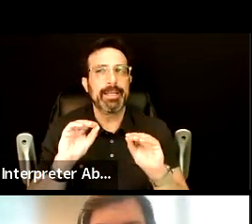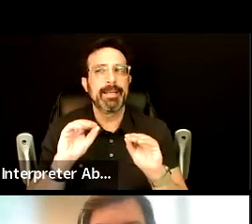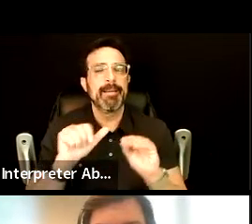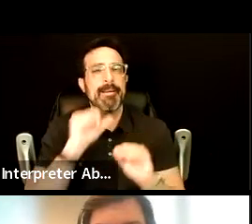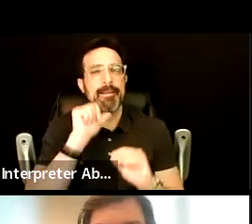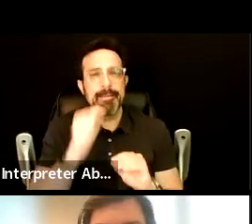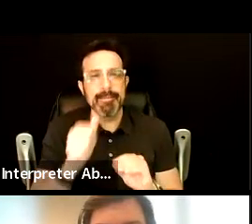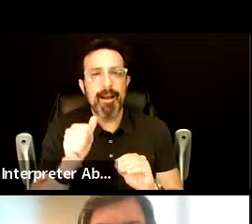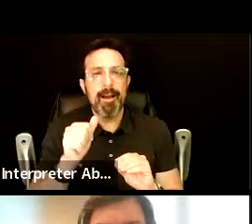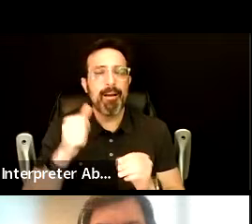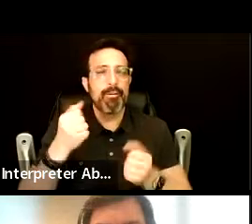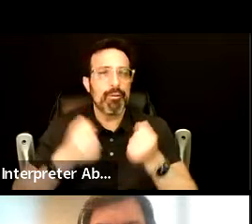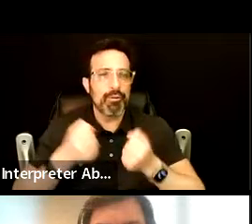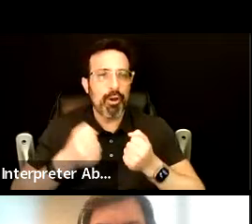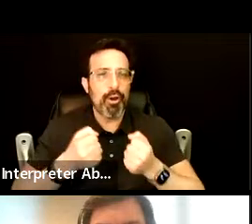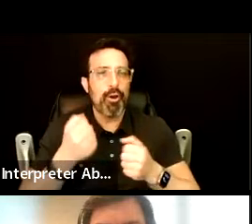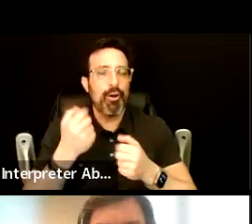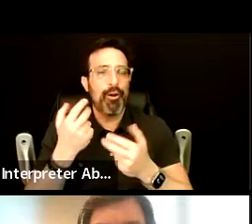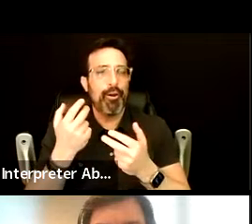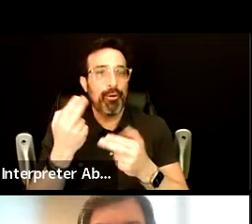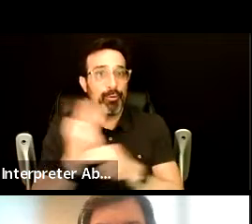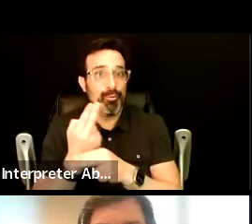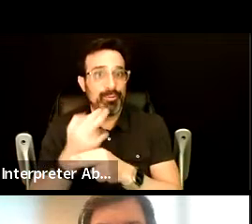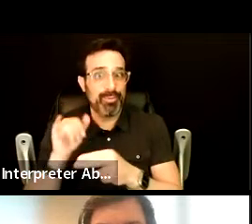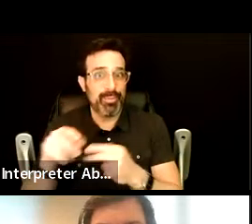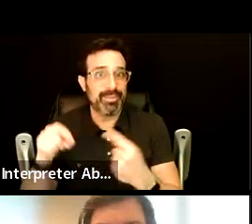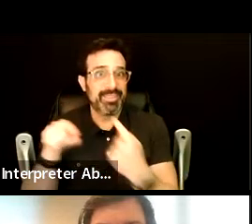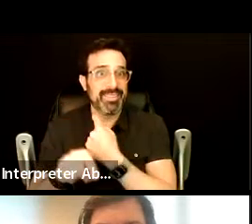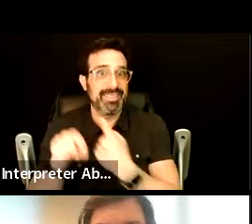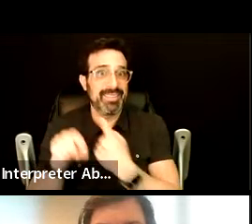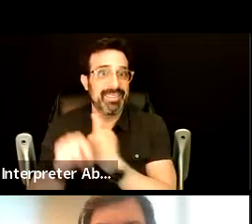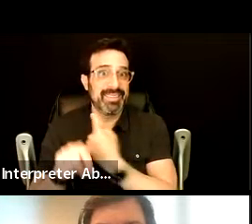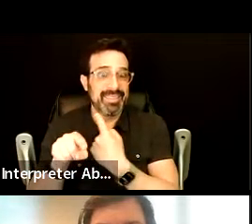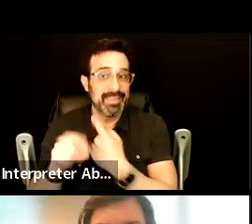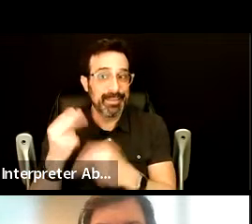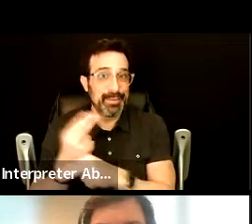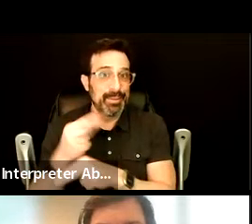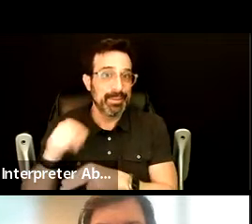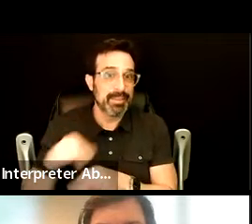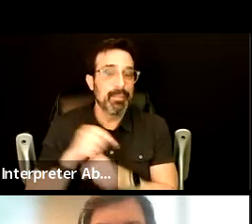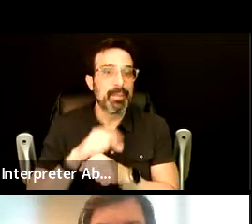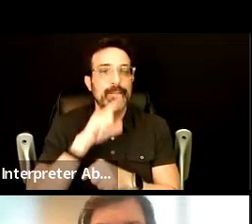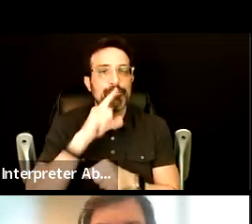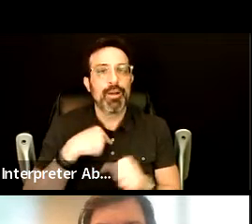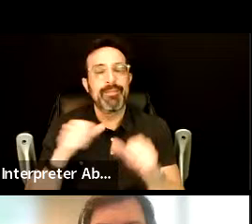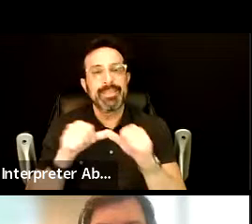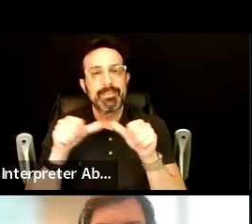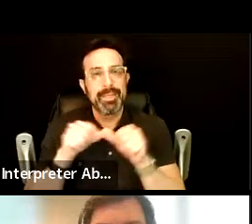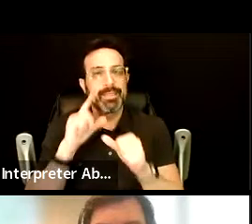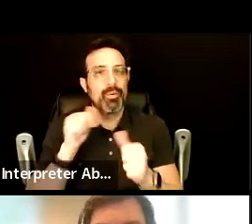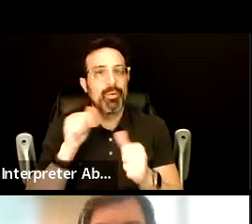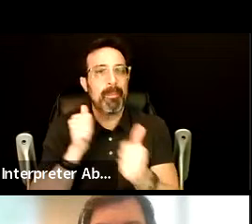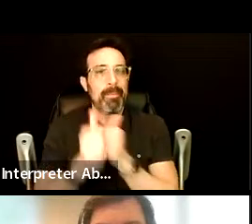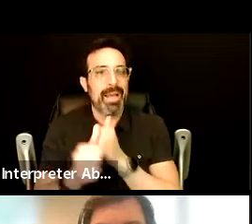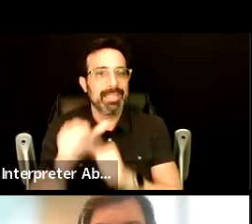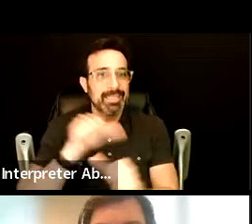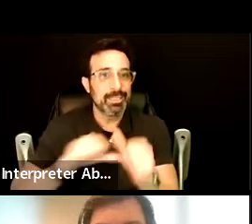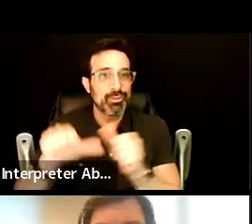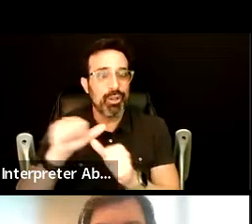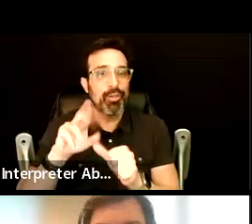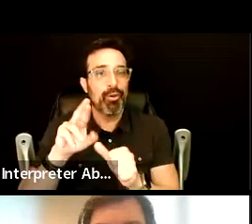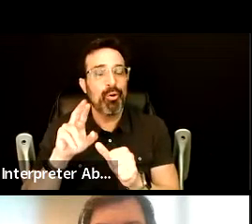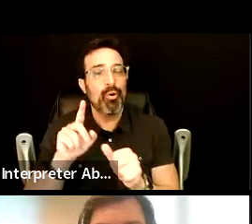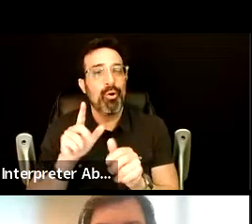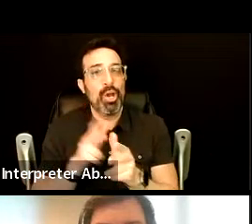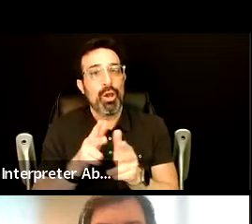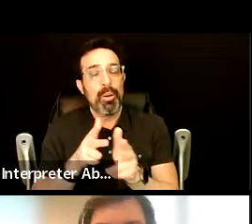non-car vehicles that might be using those, and how those mix with each other, making sure that there's space for passing each other or pulling to one